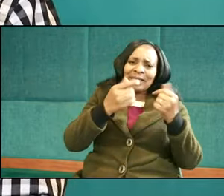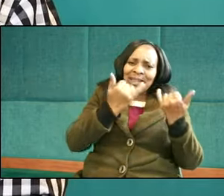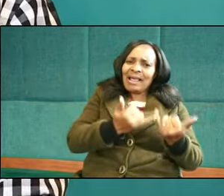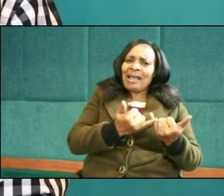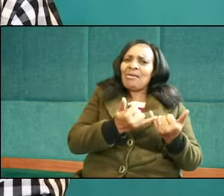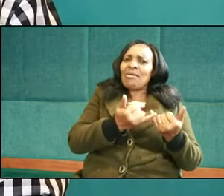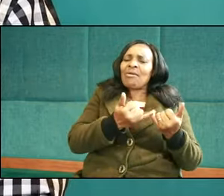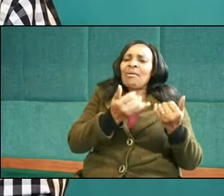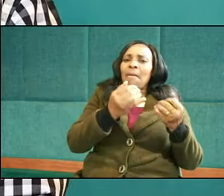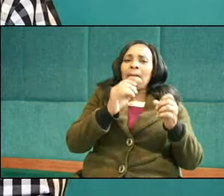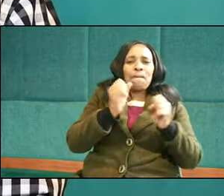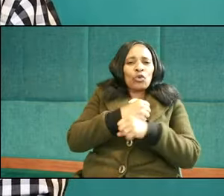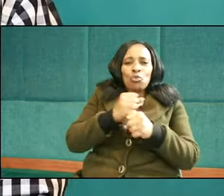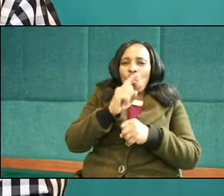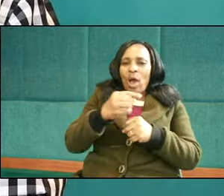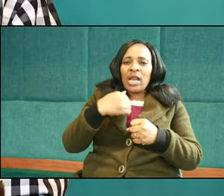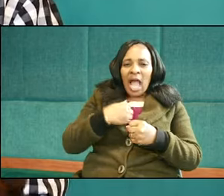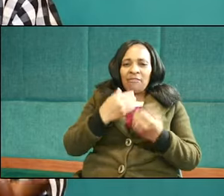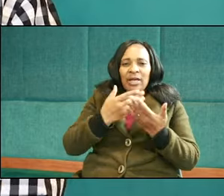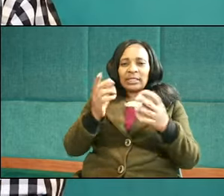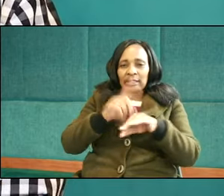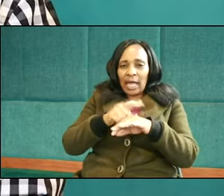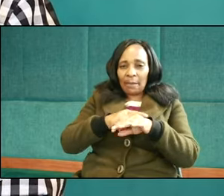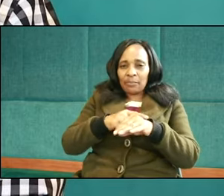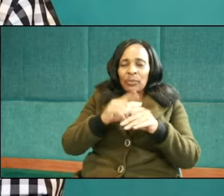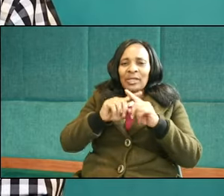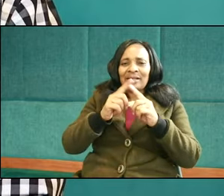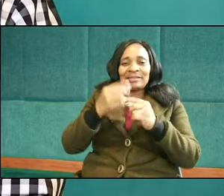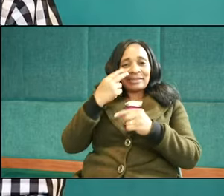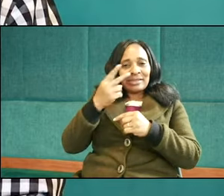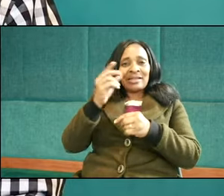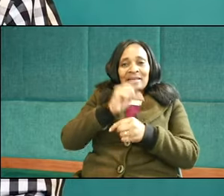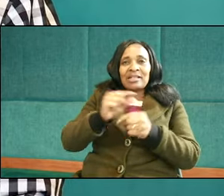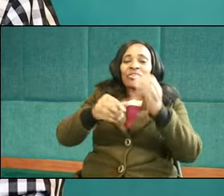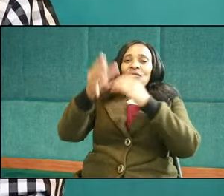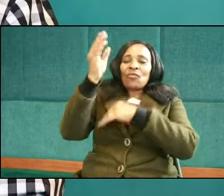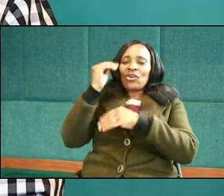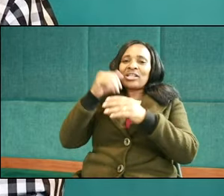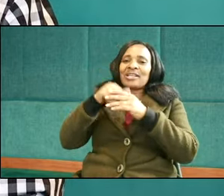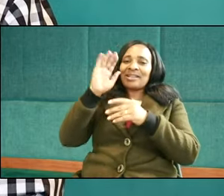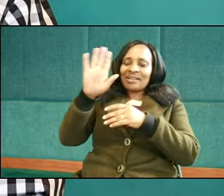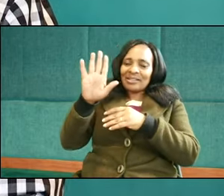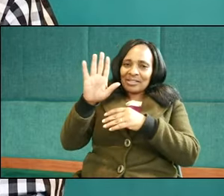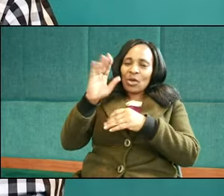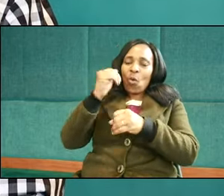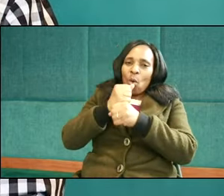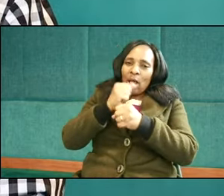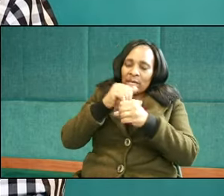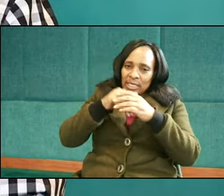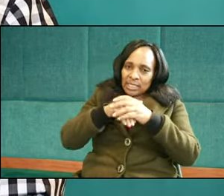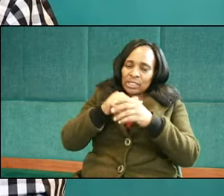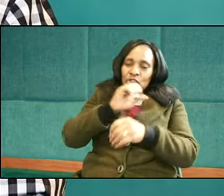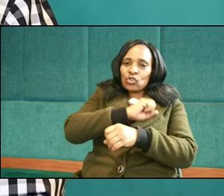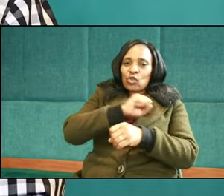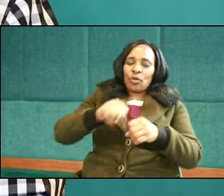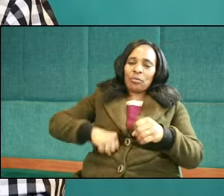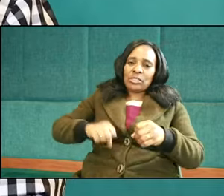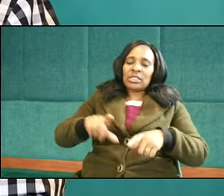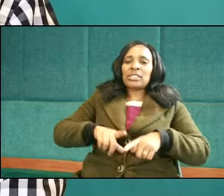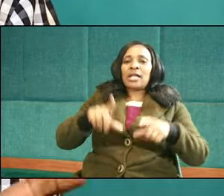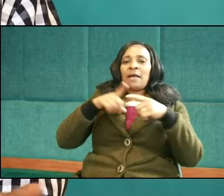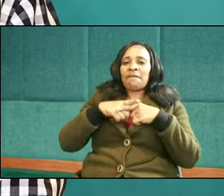have a chance to repent, right? So we actually see the grace of God in his dealing with Solomon. Yeah, so I